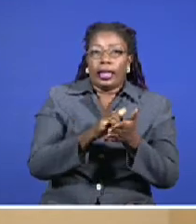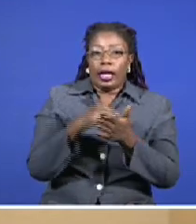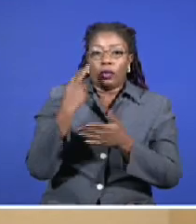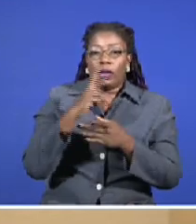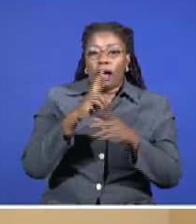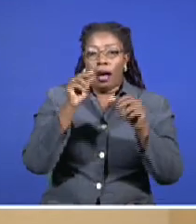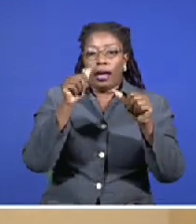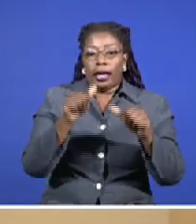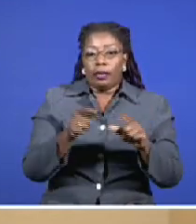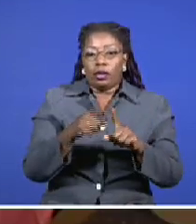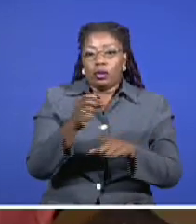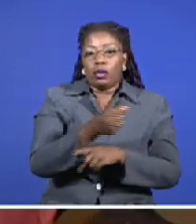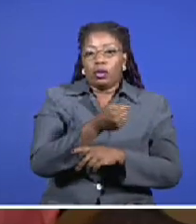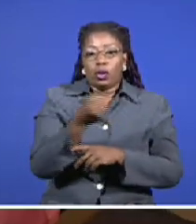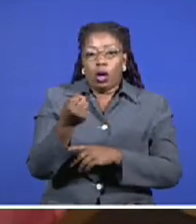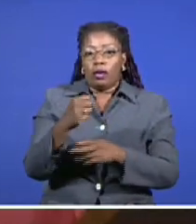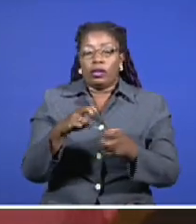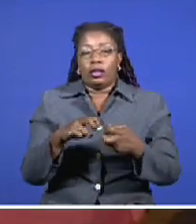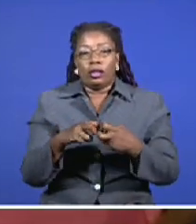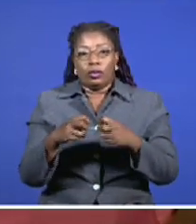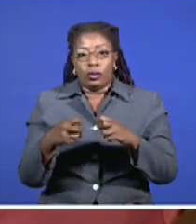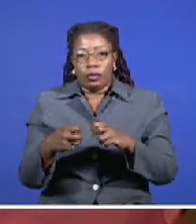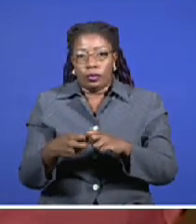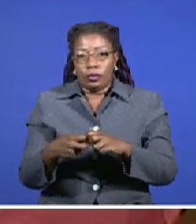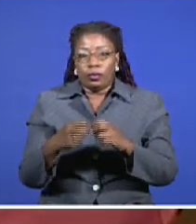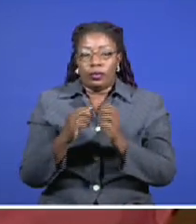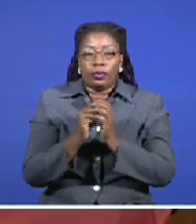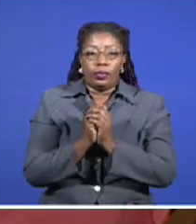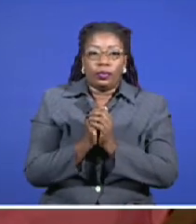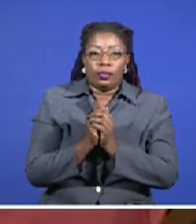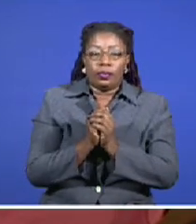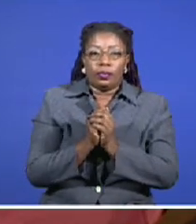we are able to address these issues. For ZNS Network News, I'm DeAndre Williamson.